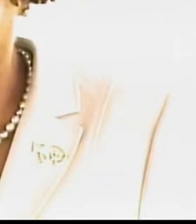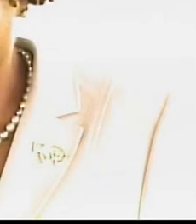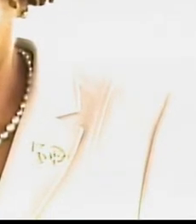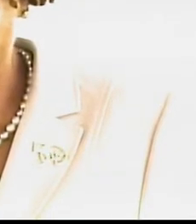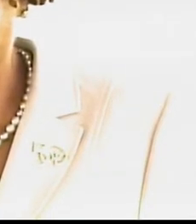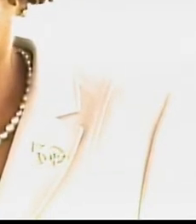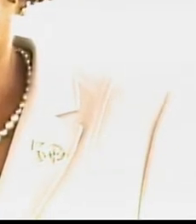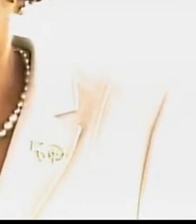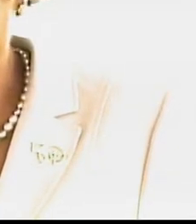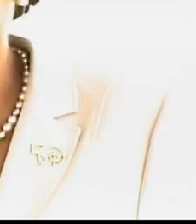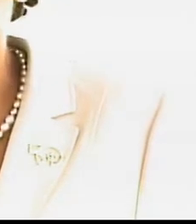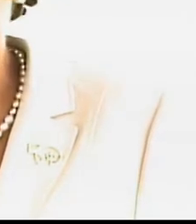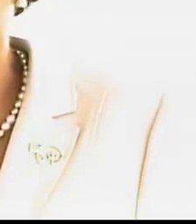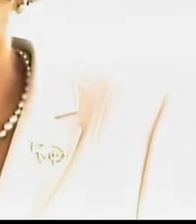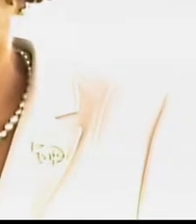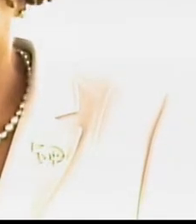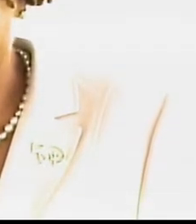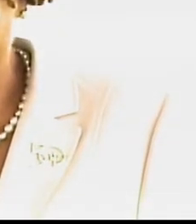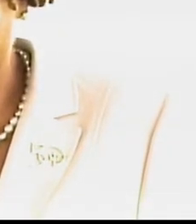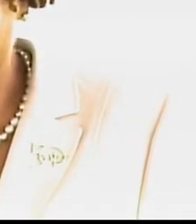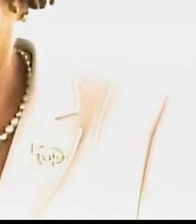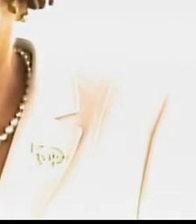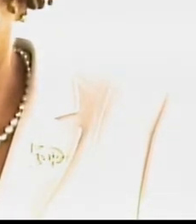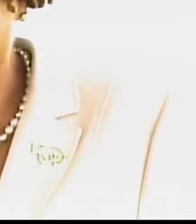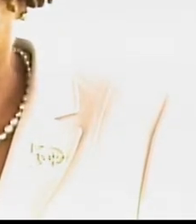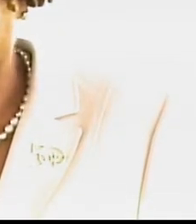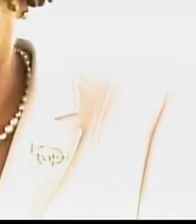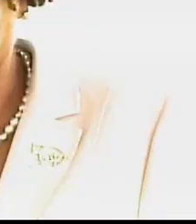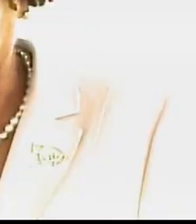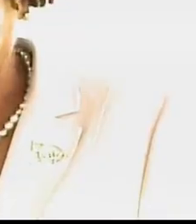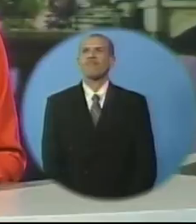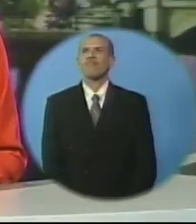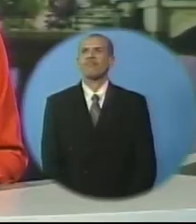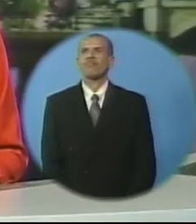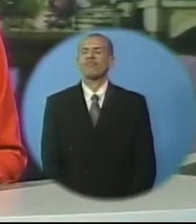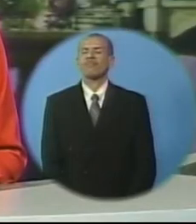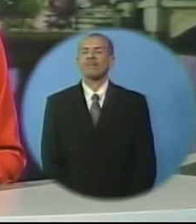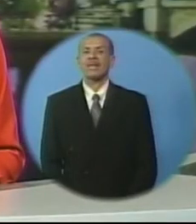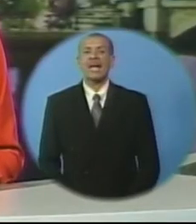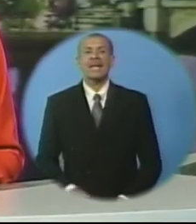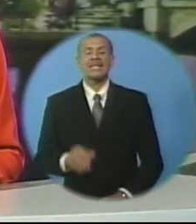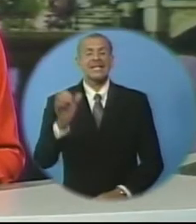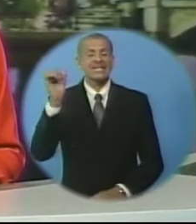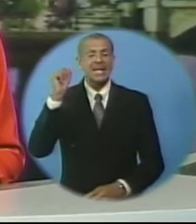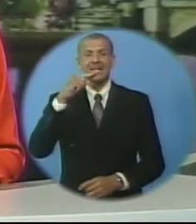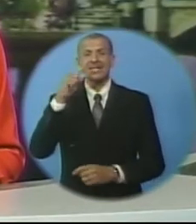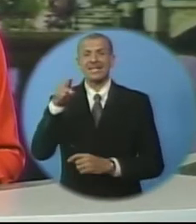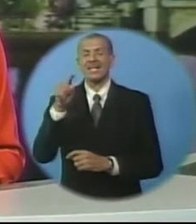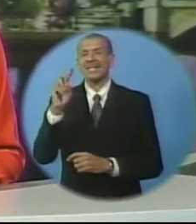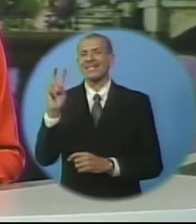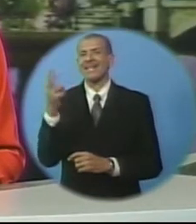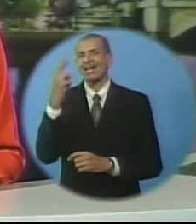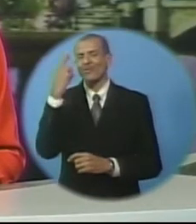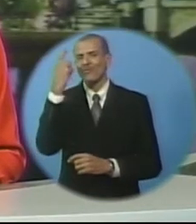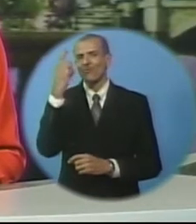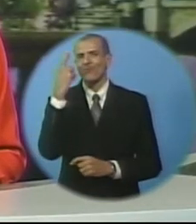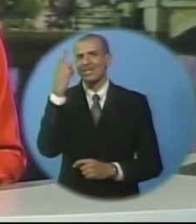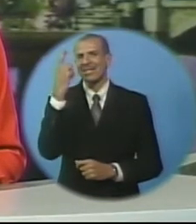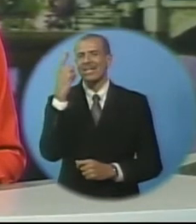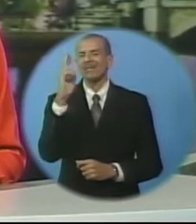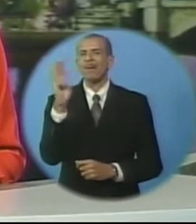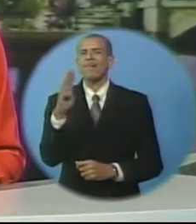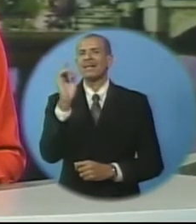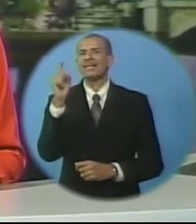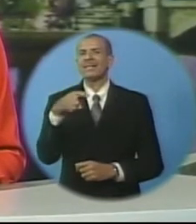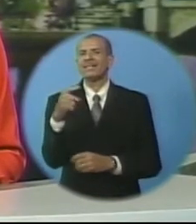is poised to continue to expand as a result. The senator said the second main reason is that Barbados